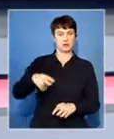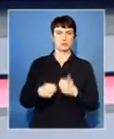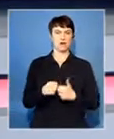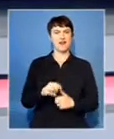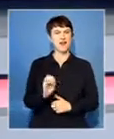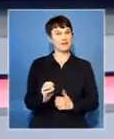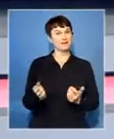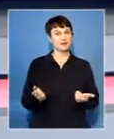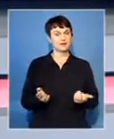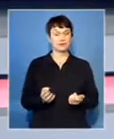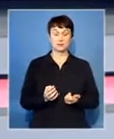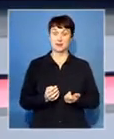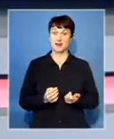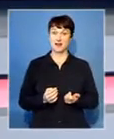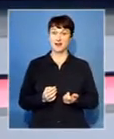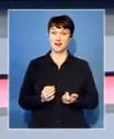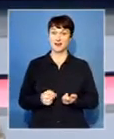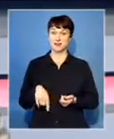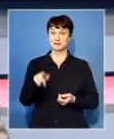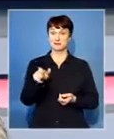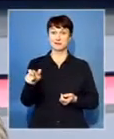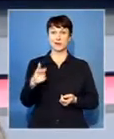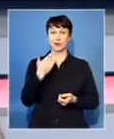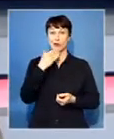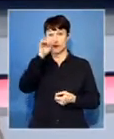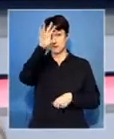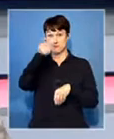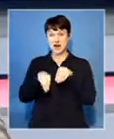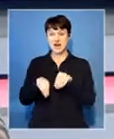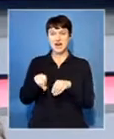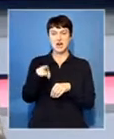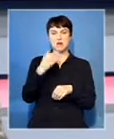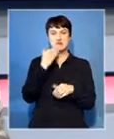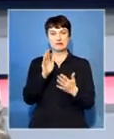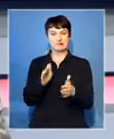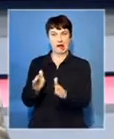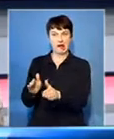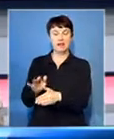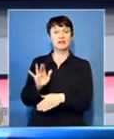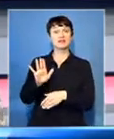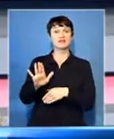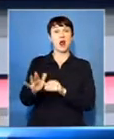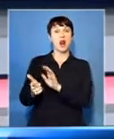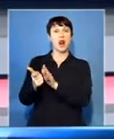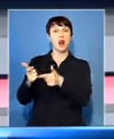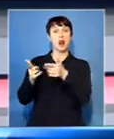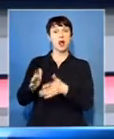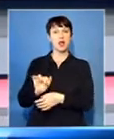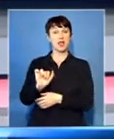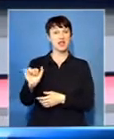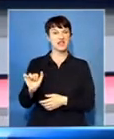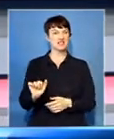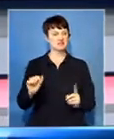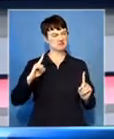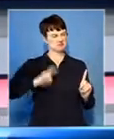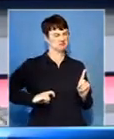obviously, to the legal representatives of the victims and survivors, and everyone who doesn't buy his story, he remains the